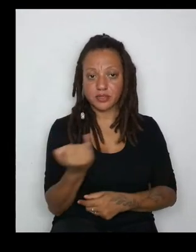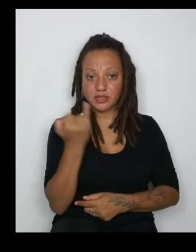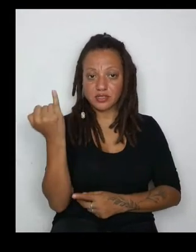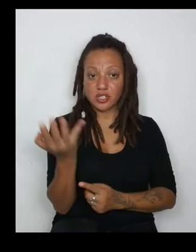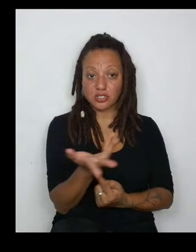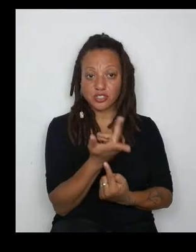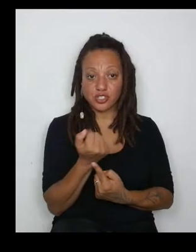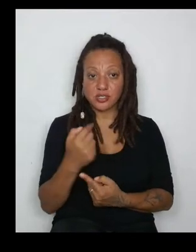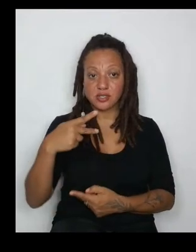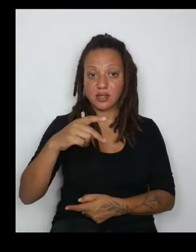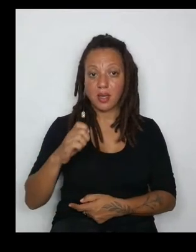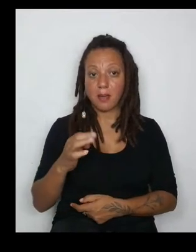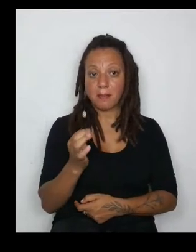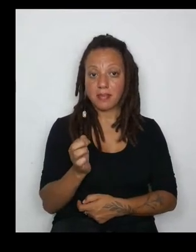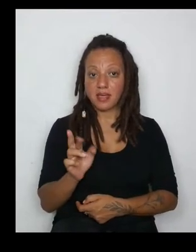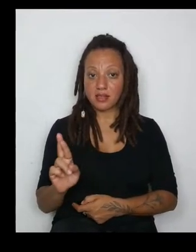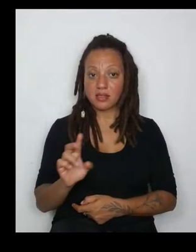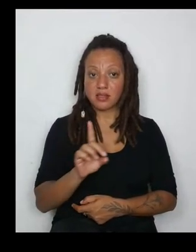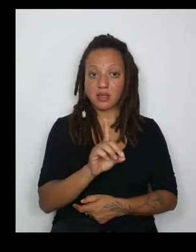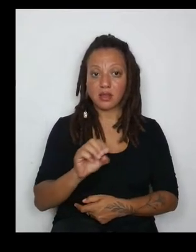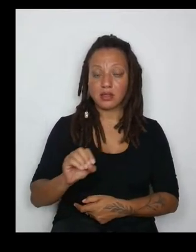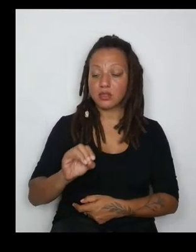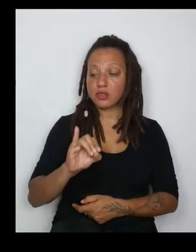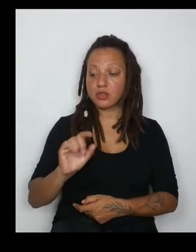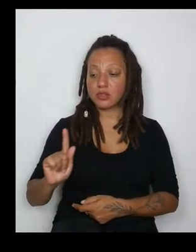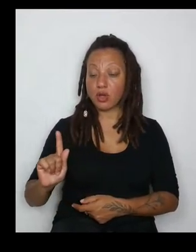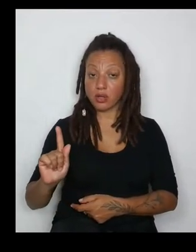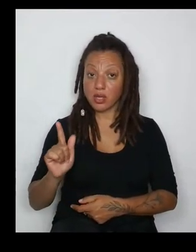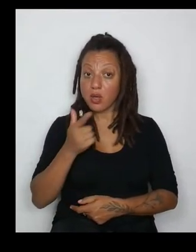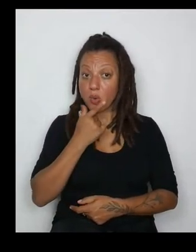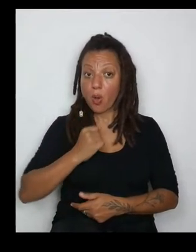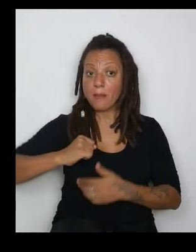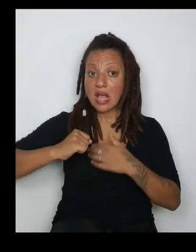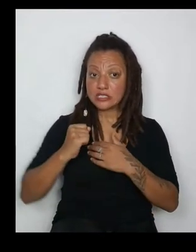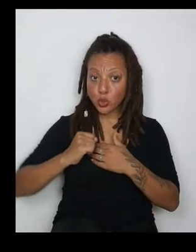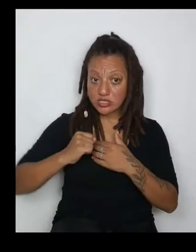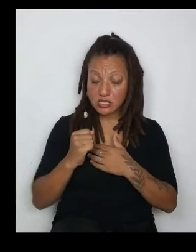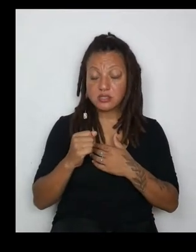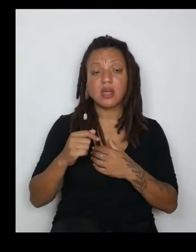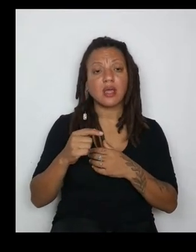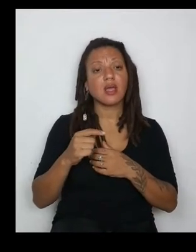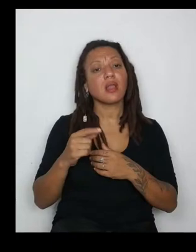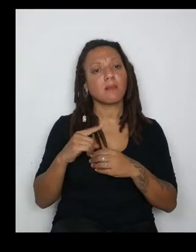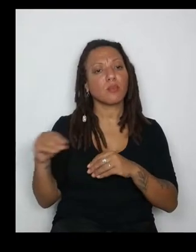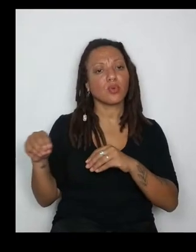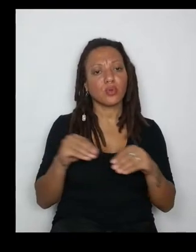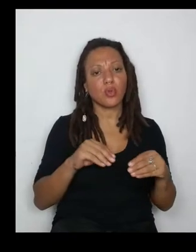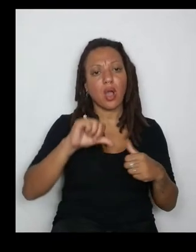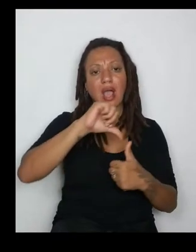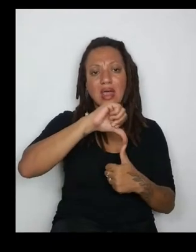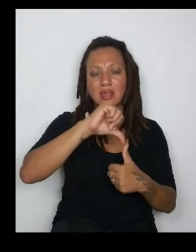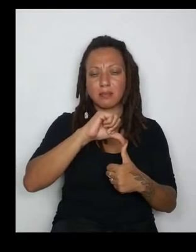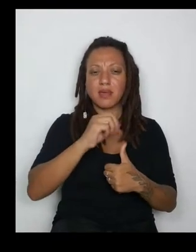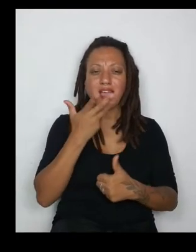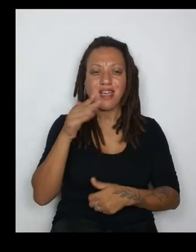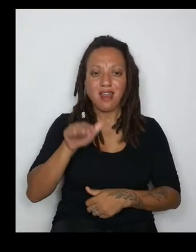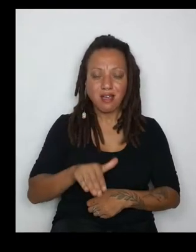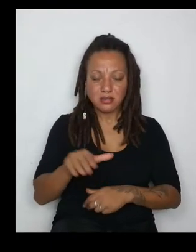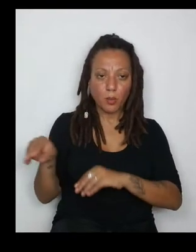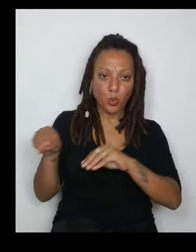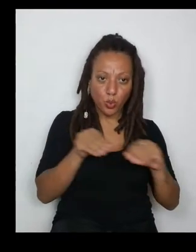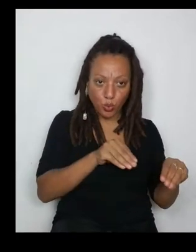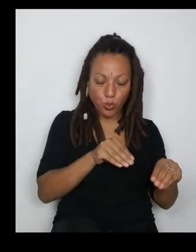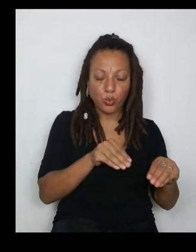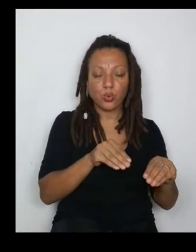artist he lives in trinidad now he went to the caribbean as a child he's gone back to live there that in scotland he saw gogan's